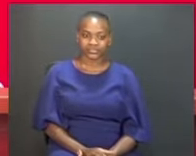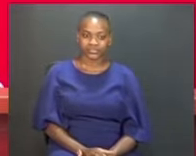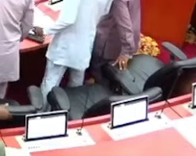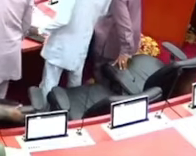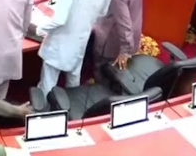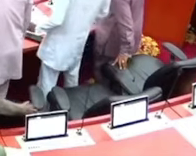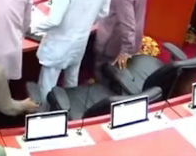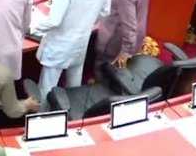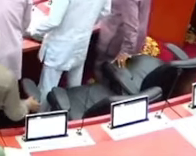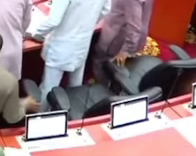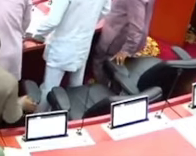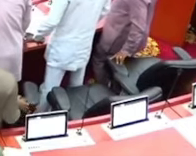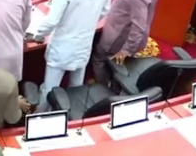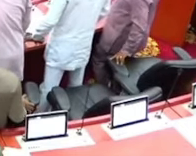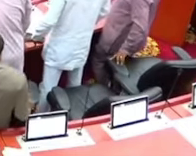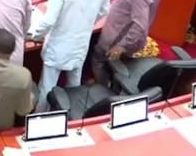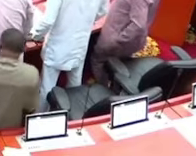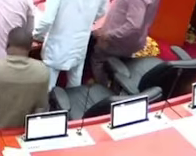The House.